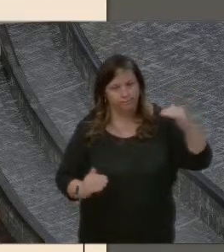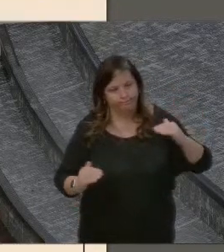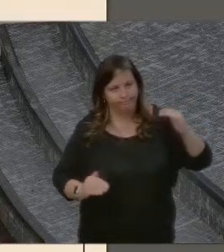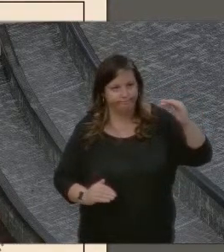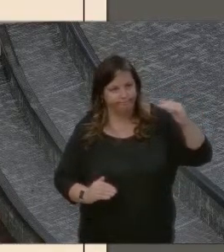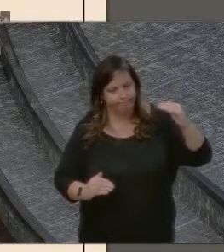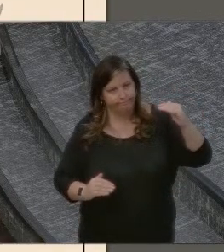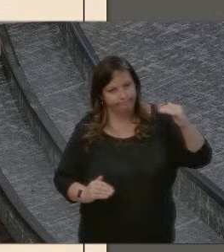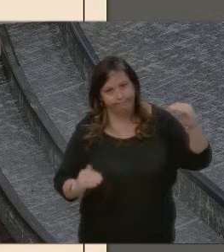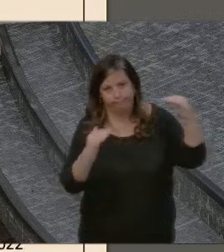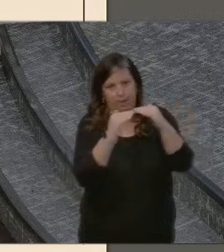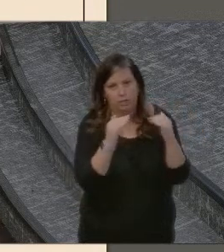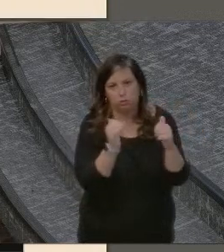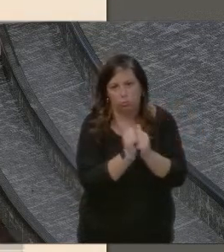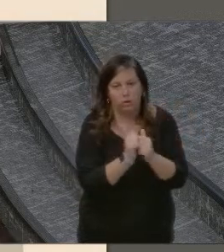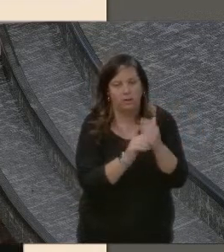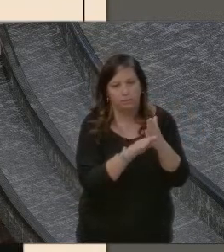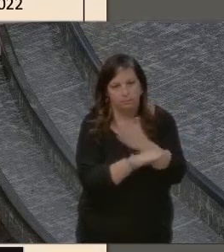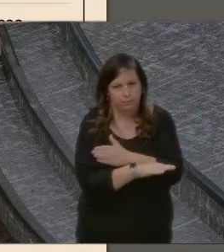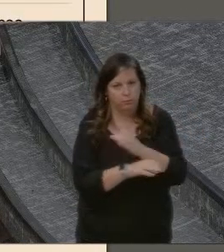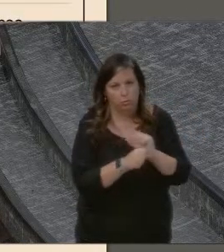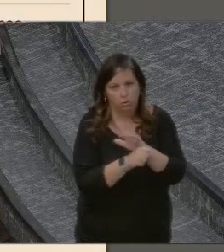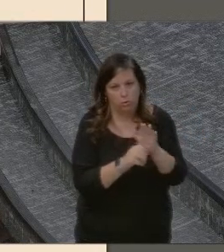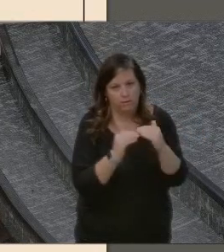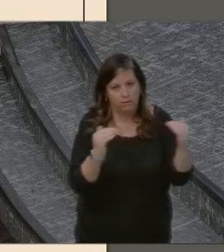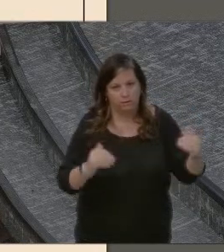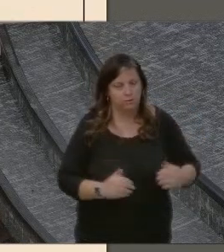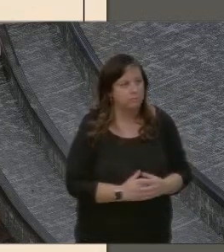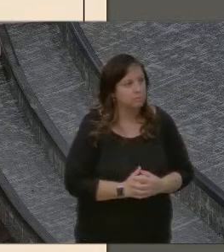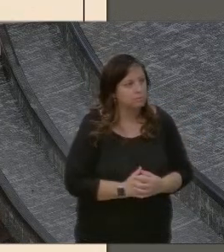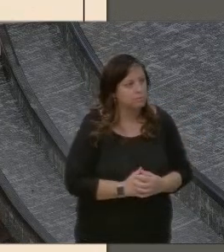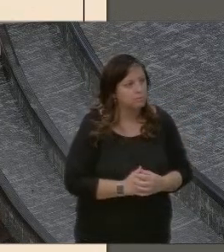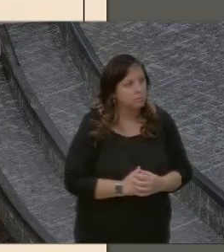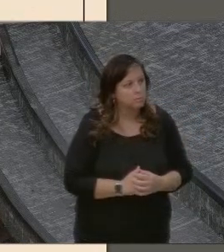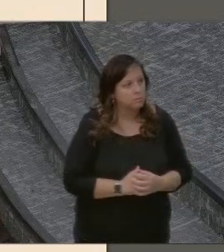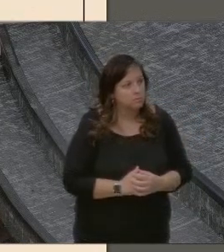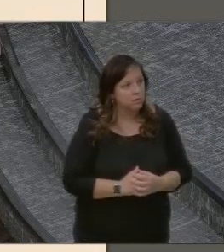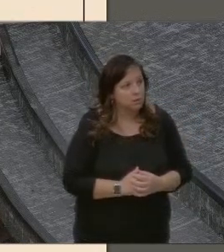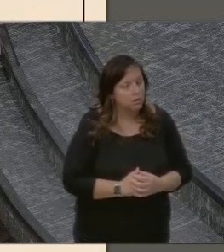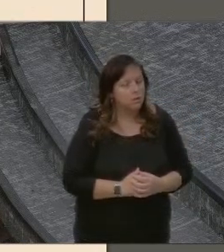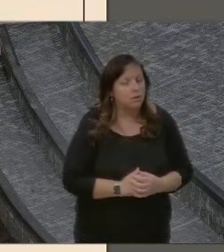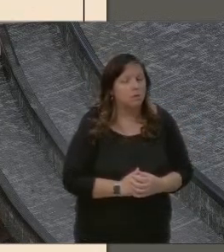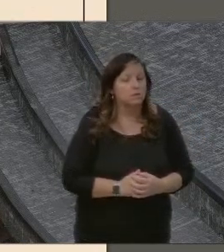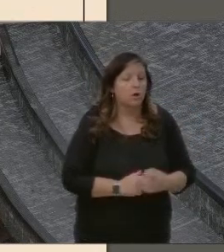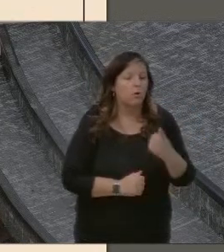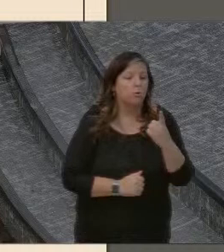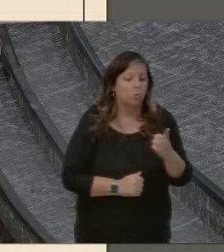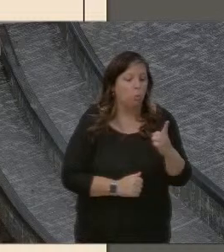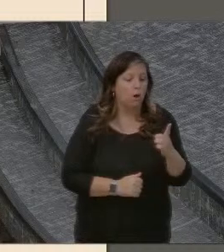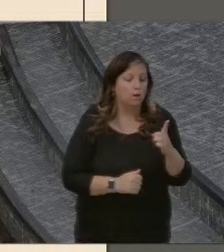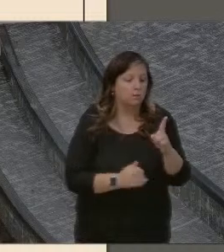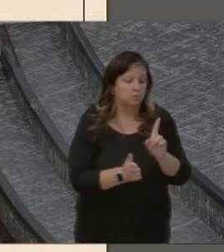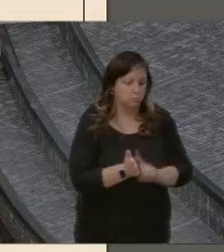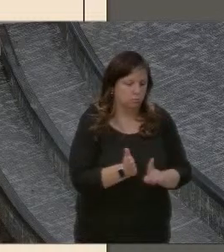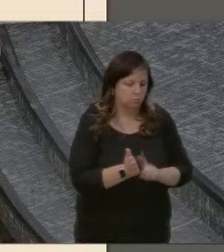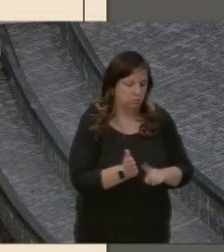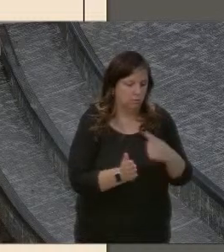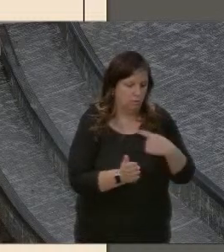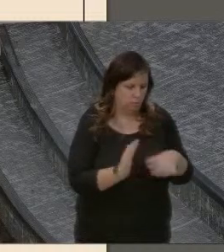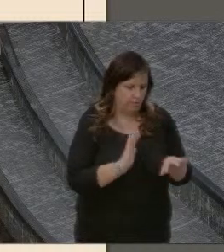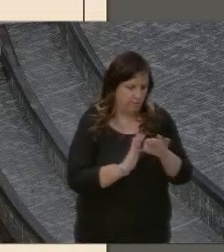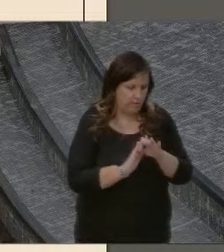So one of the major findings from the prior report is that